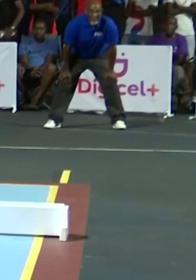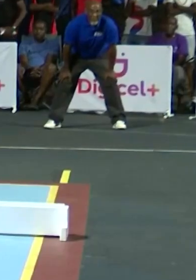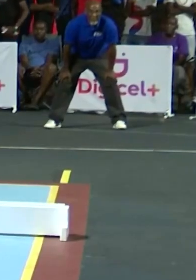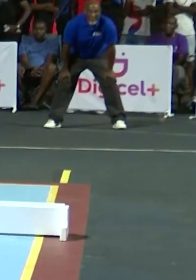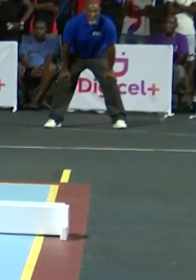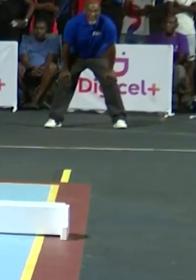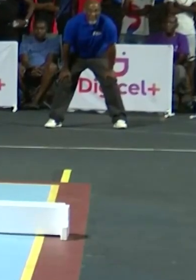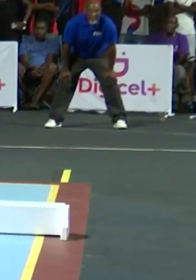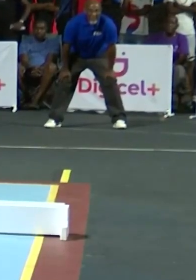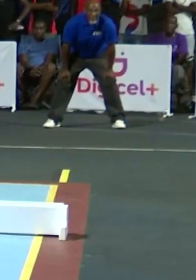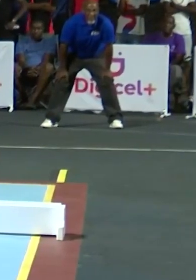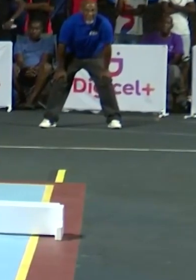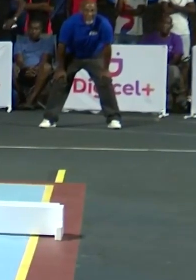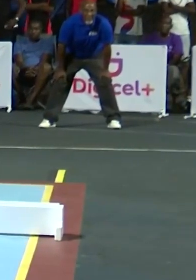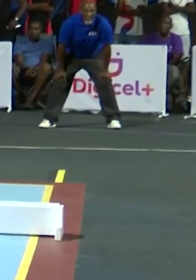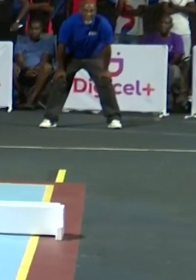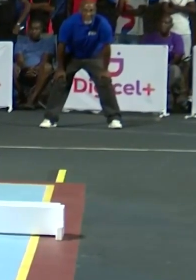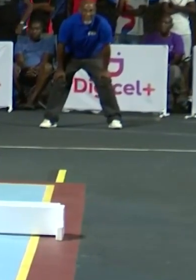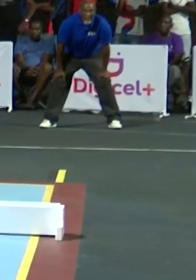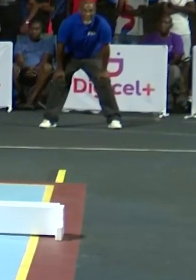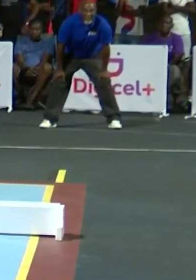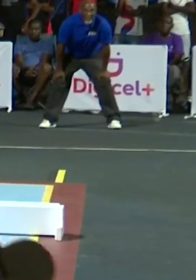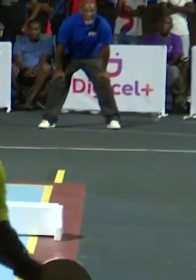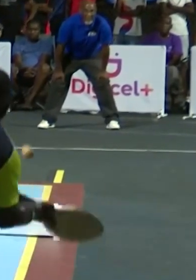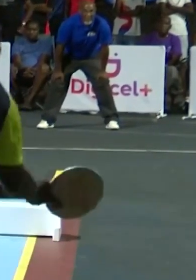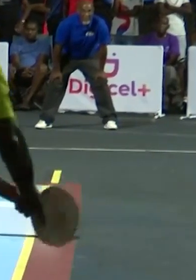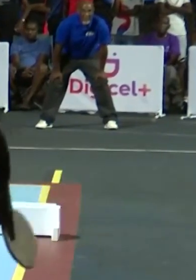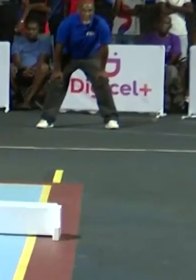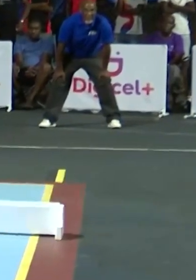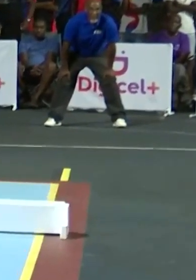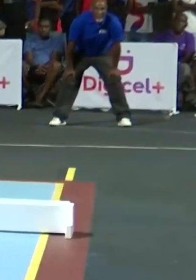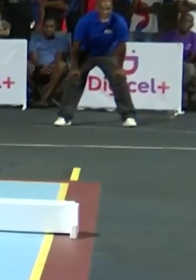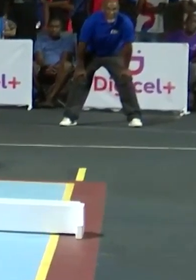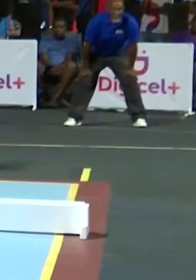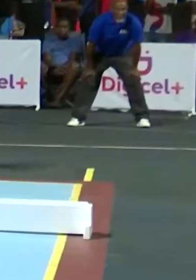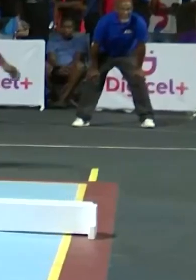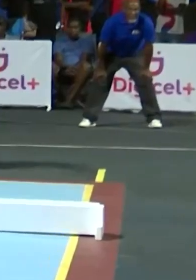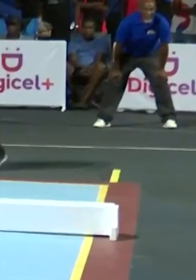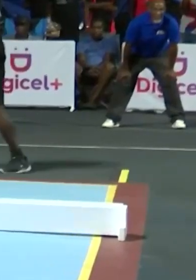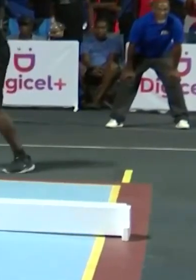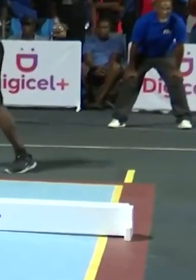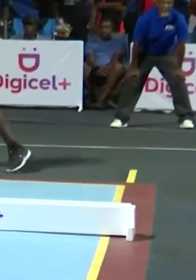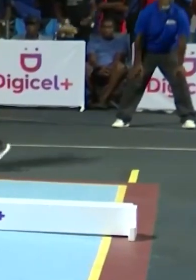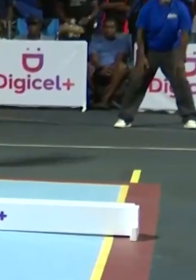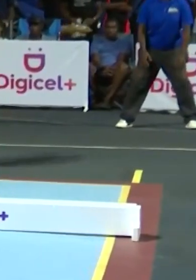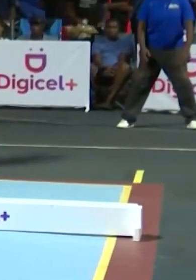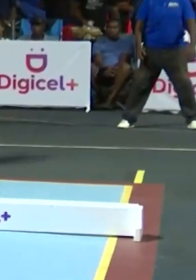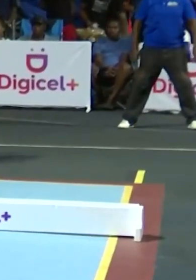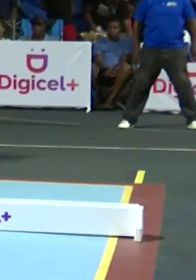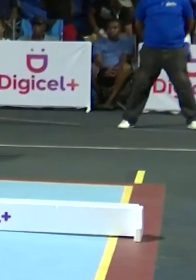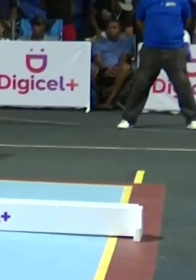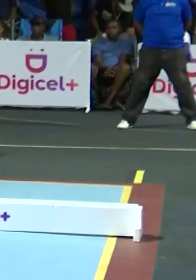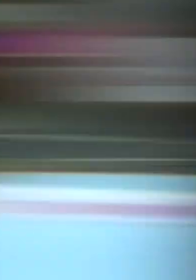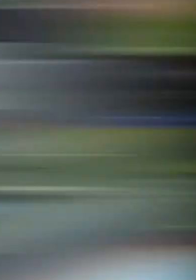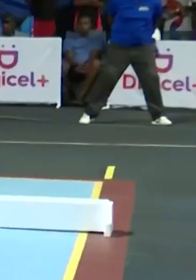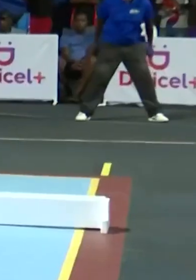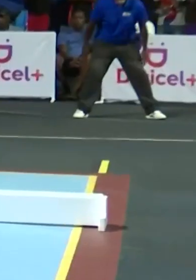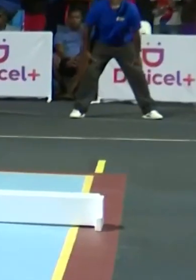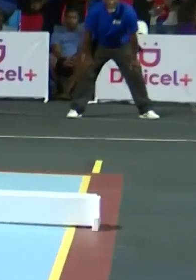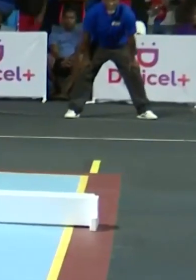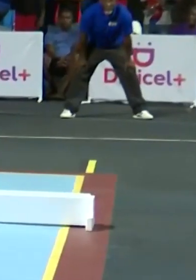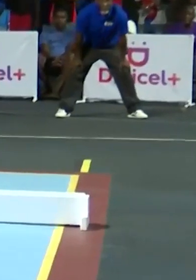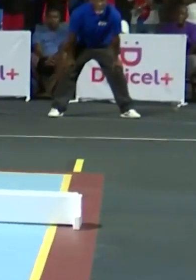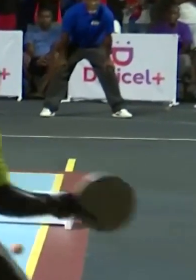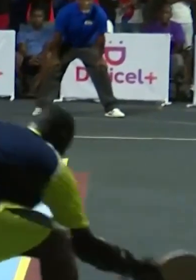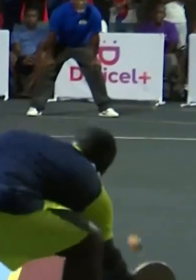nail to make it an uphill task. And it was also keeping check on the score sheets. This point came down the line. Actually, Greenwich was